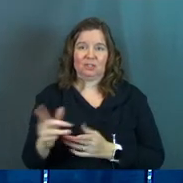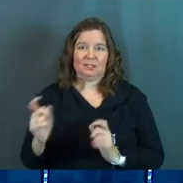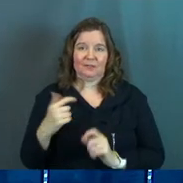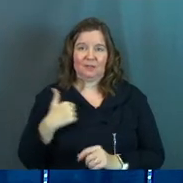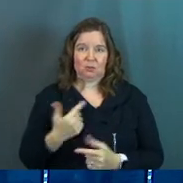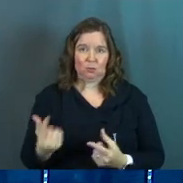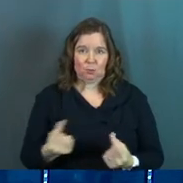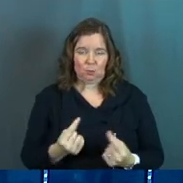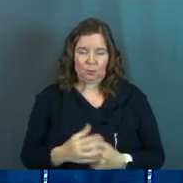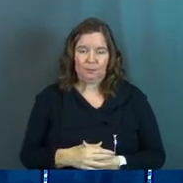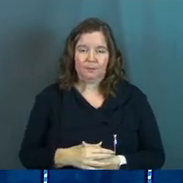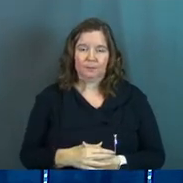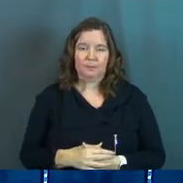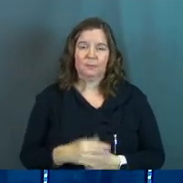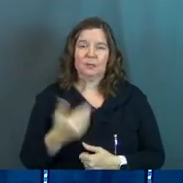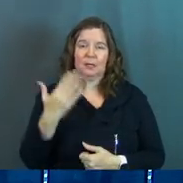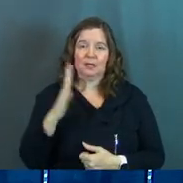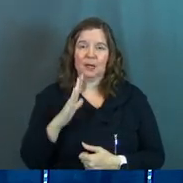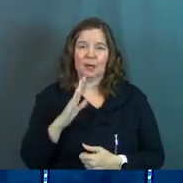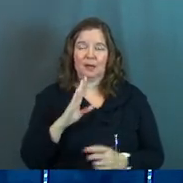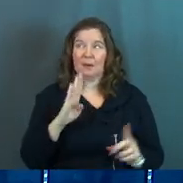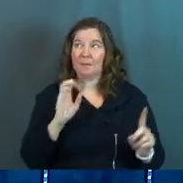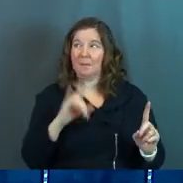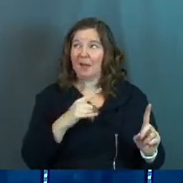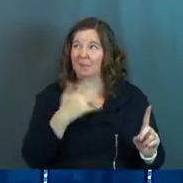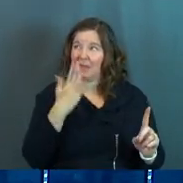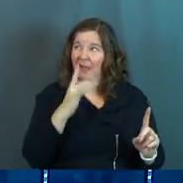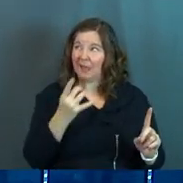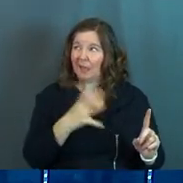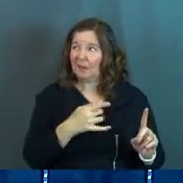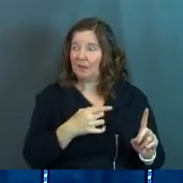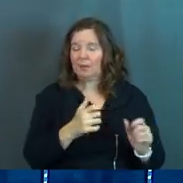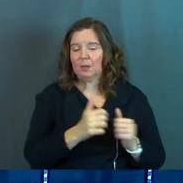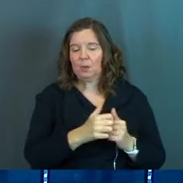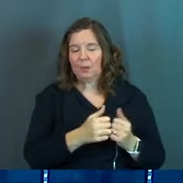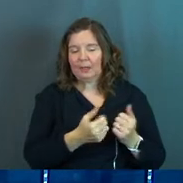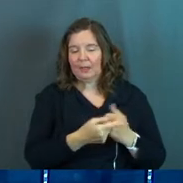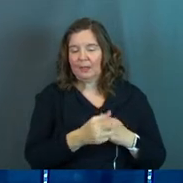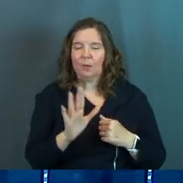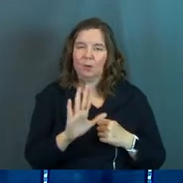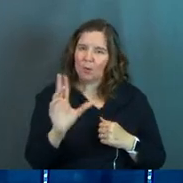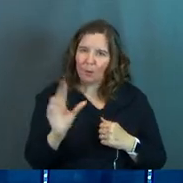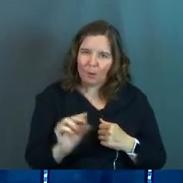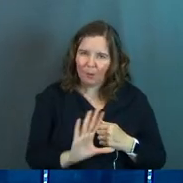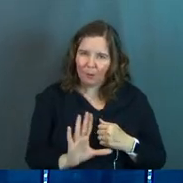us to do. So God, Bob, that guy I hate, be with him. No.